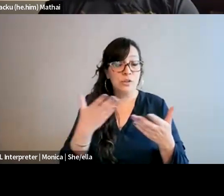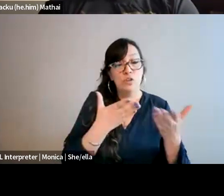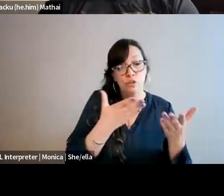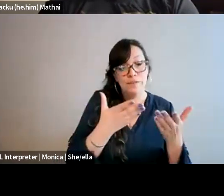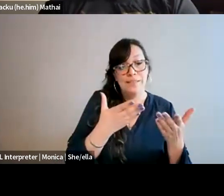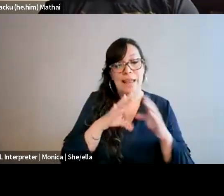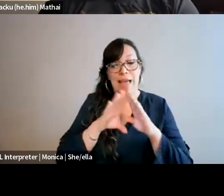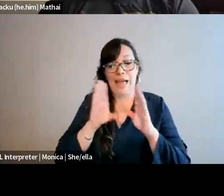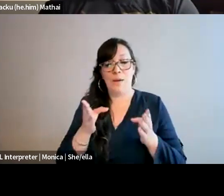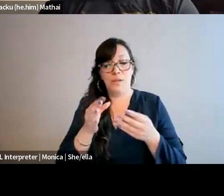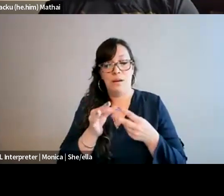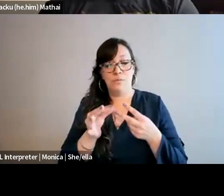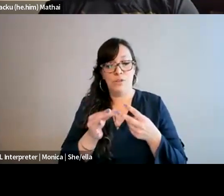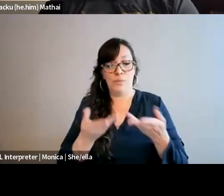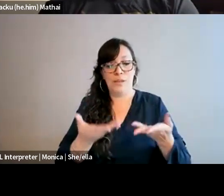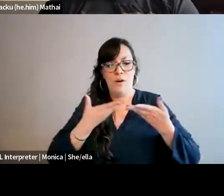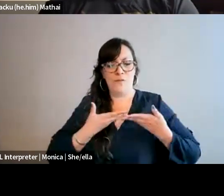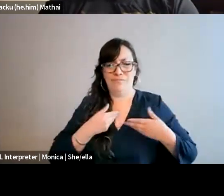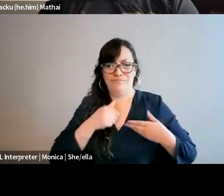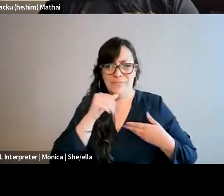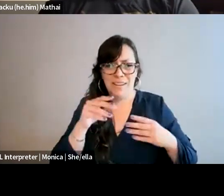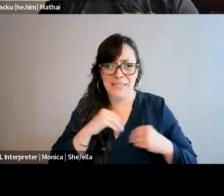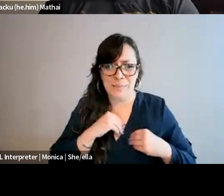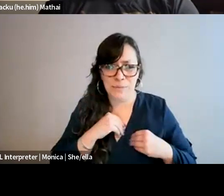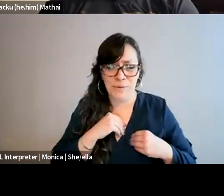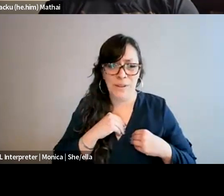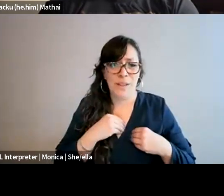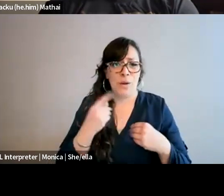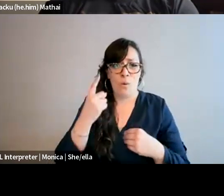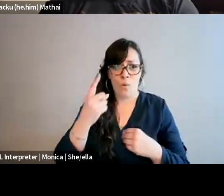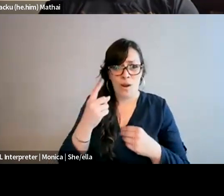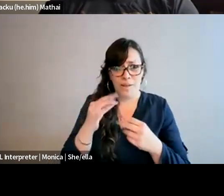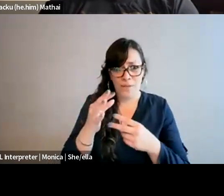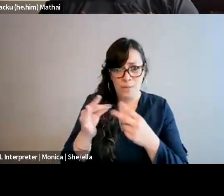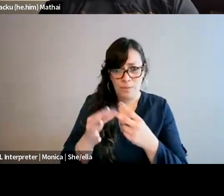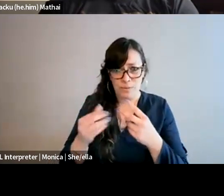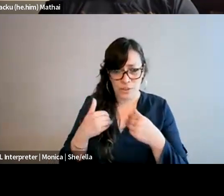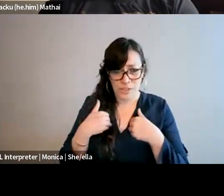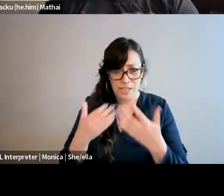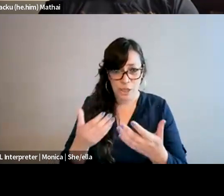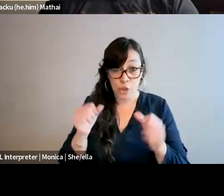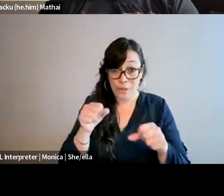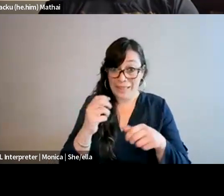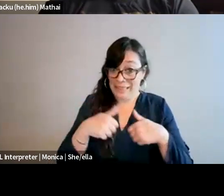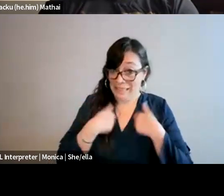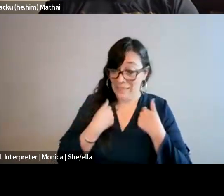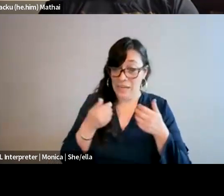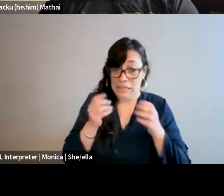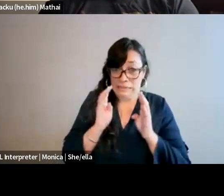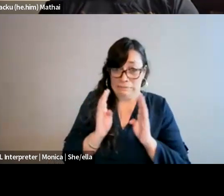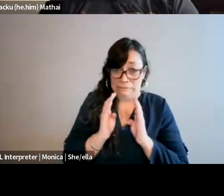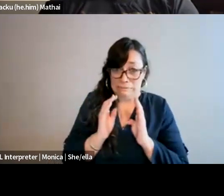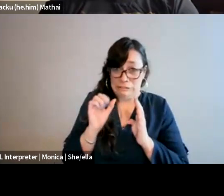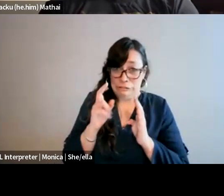housing options that were being offered are not acceptable. Right now, one of the primary options is this. You can live in a tiny shed with